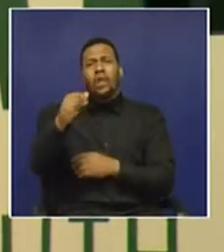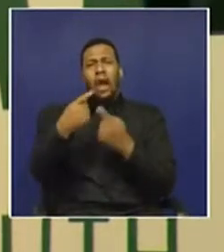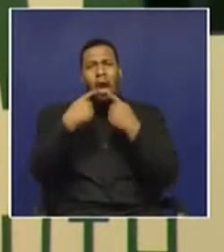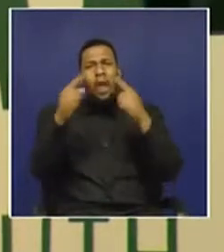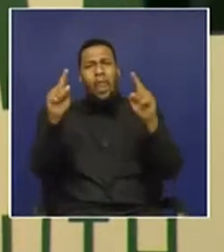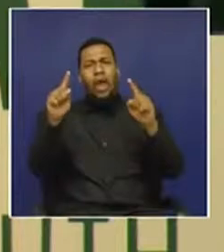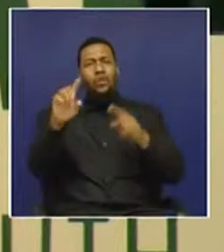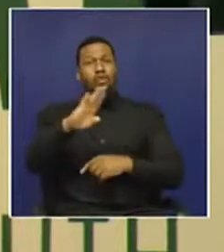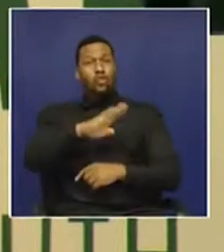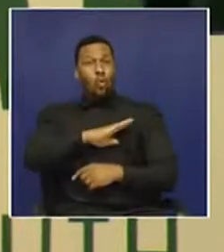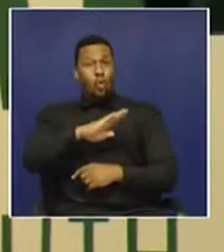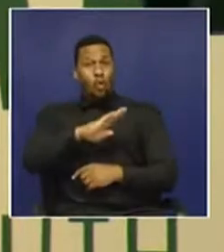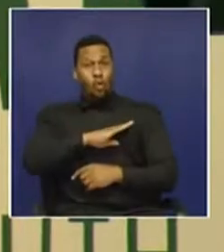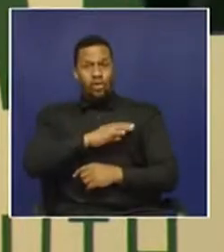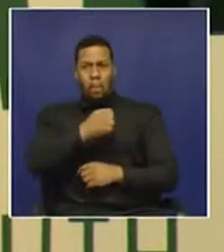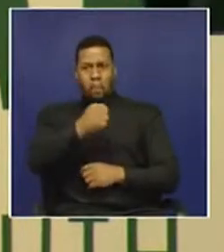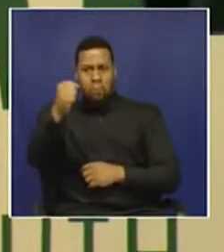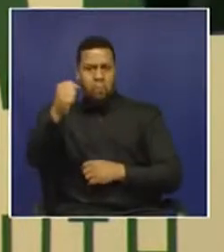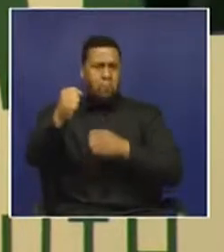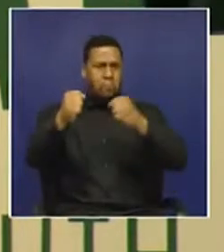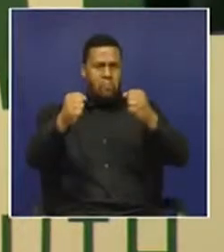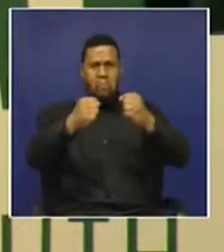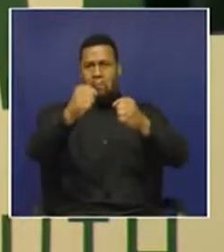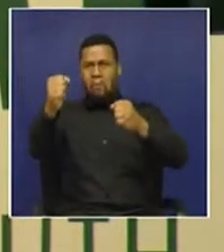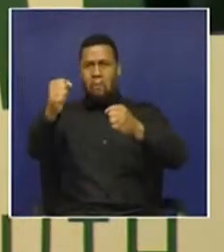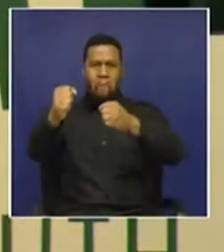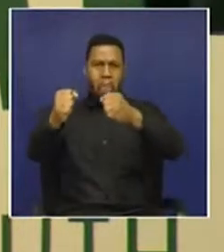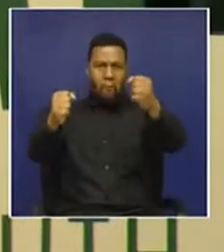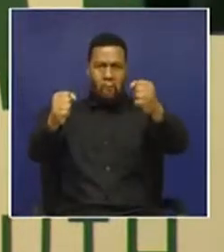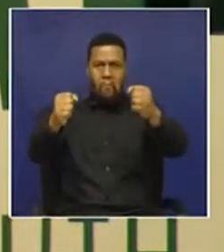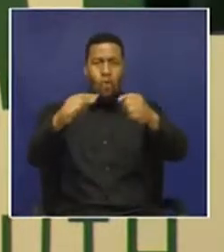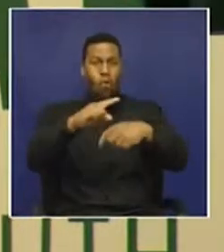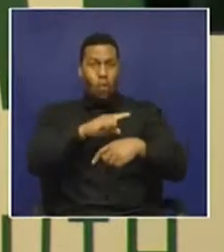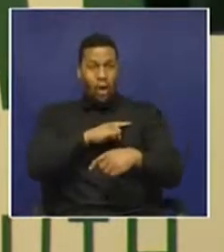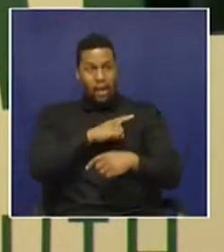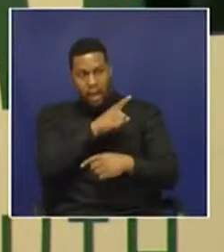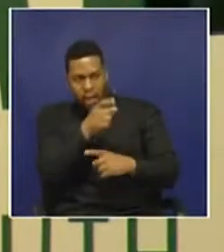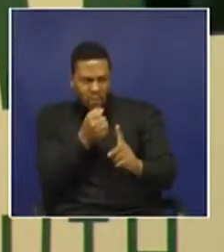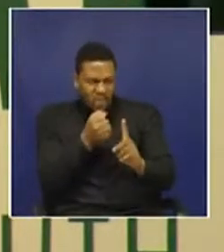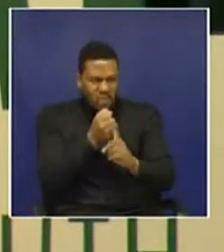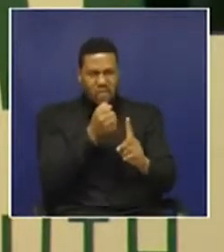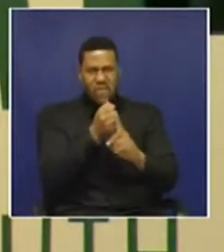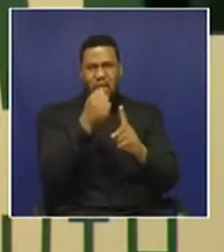Force alongside police to fight illegal mining and terrorism.